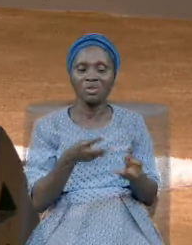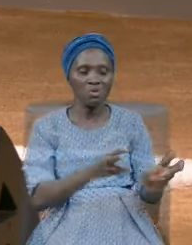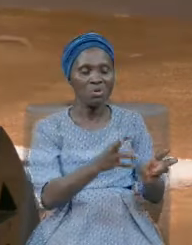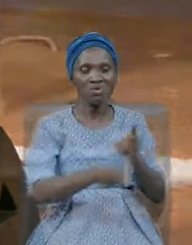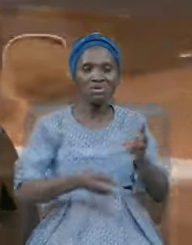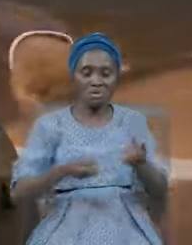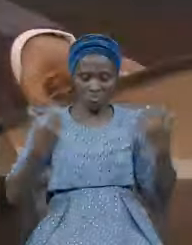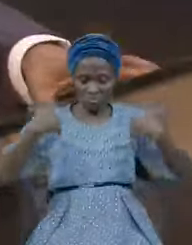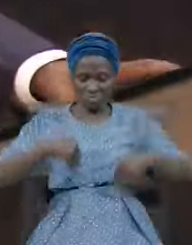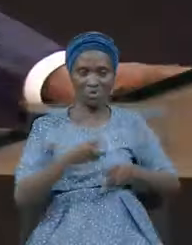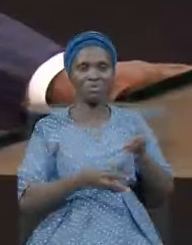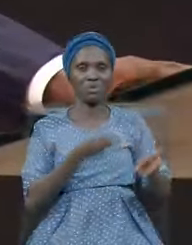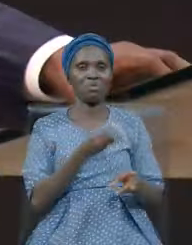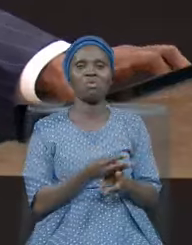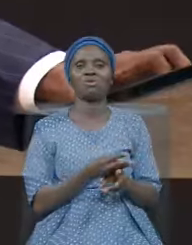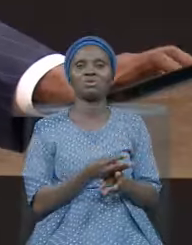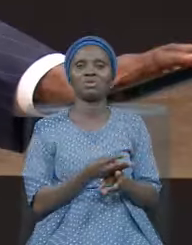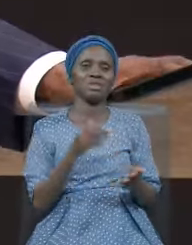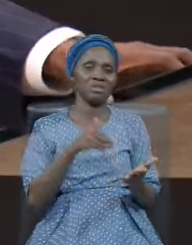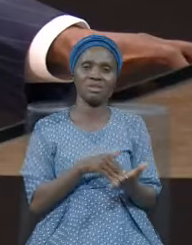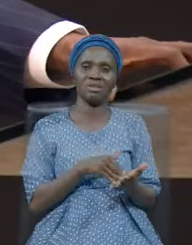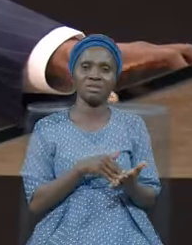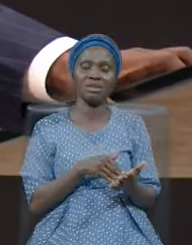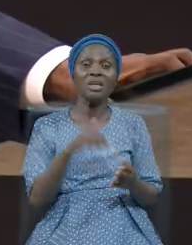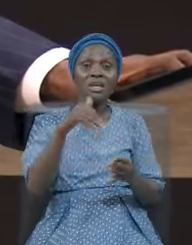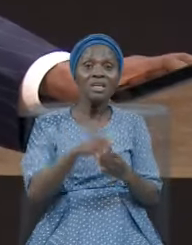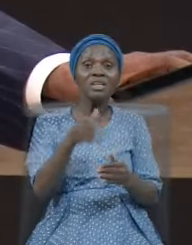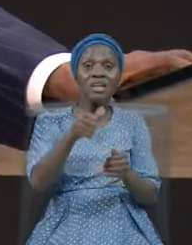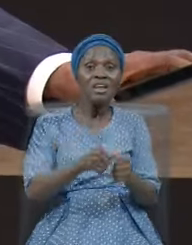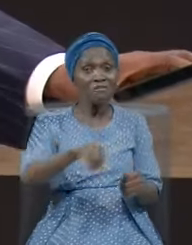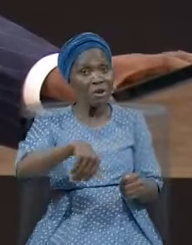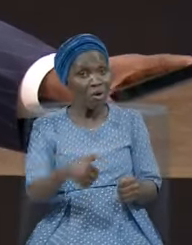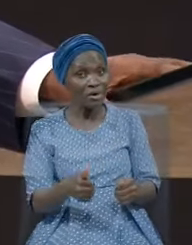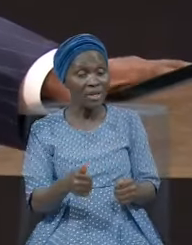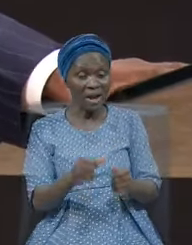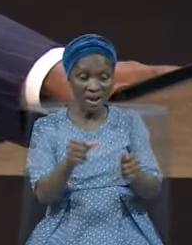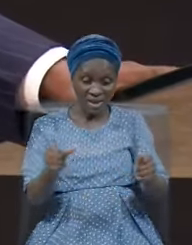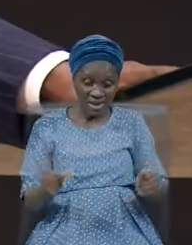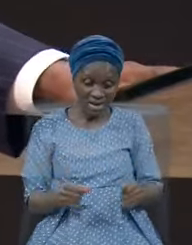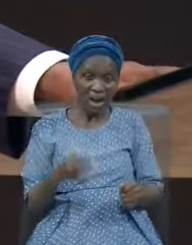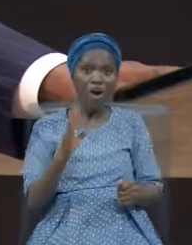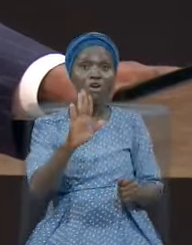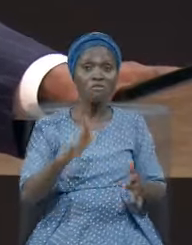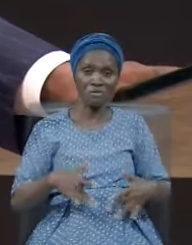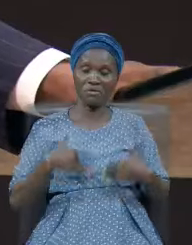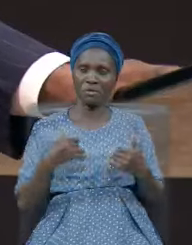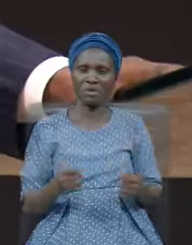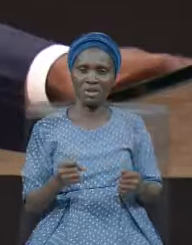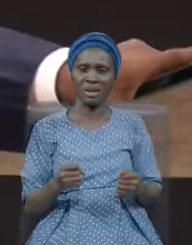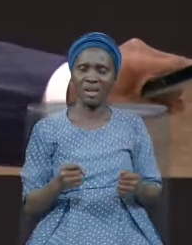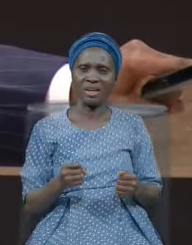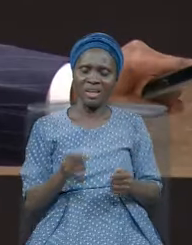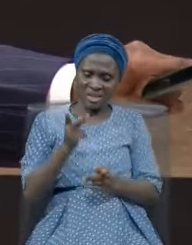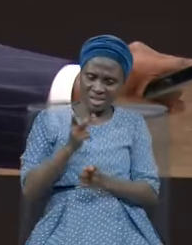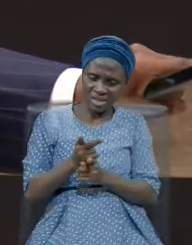life. Get the word in. Soak the word in. Pray the word in. Live the word